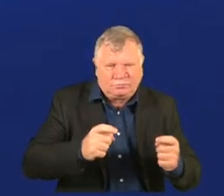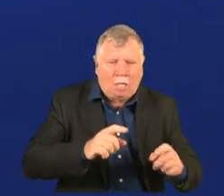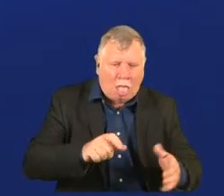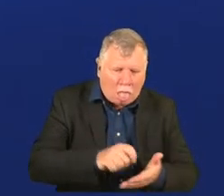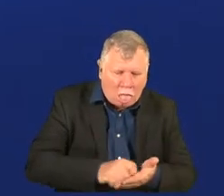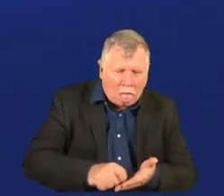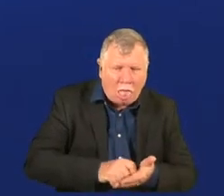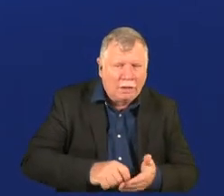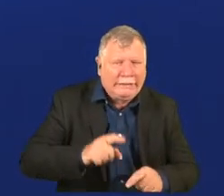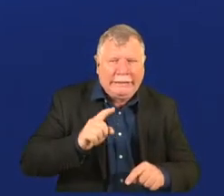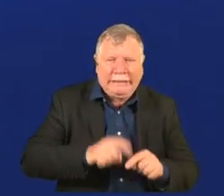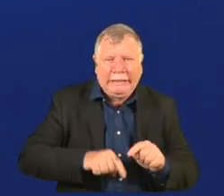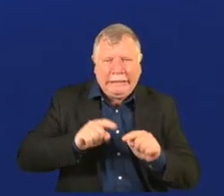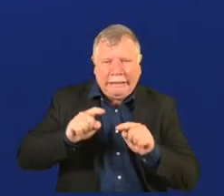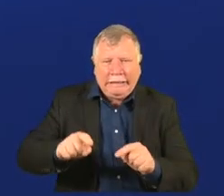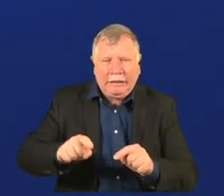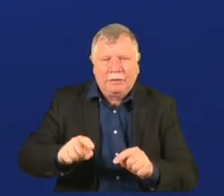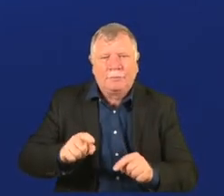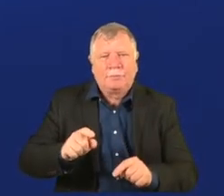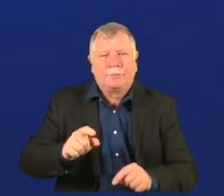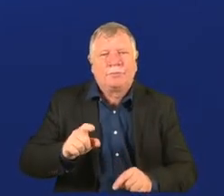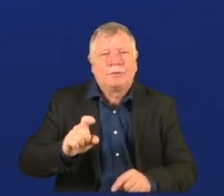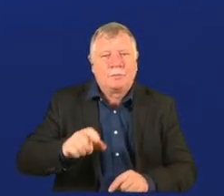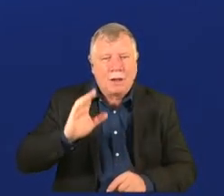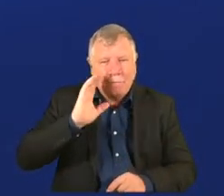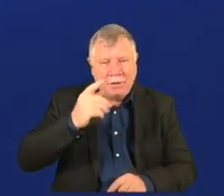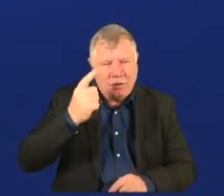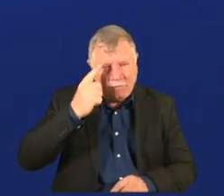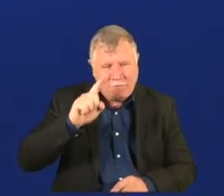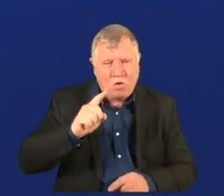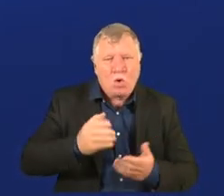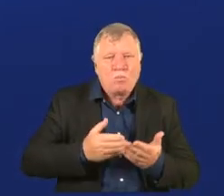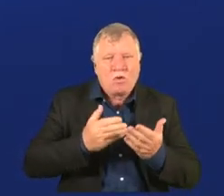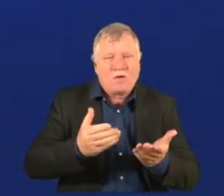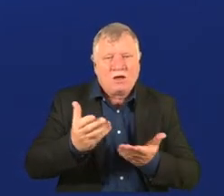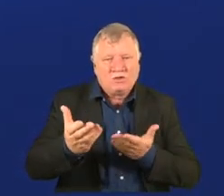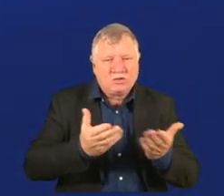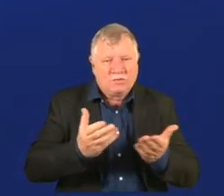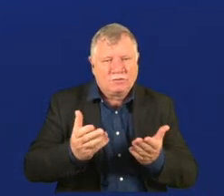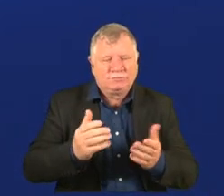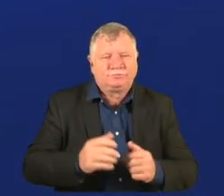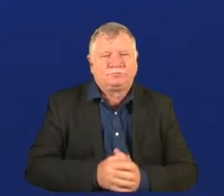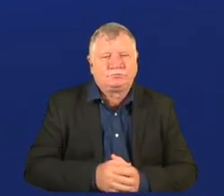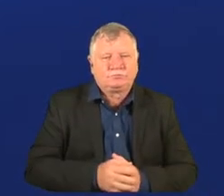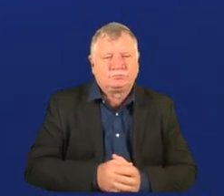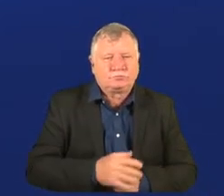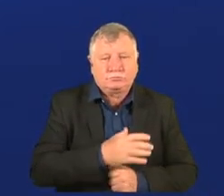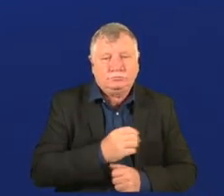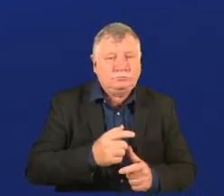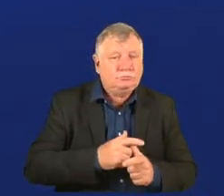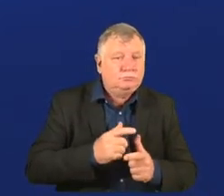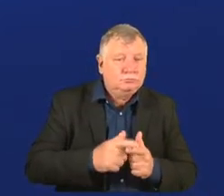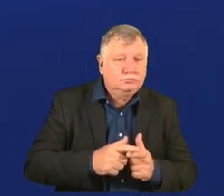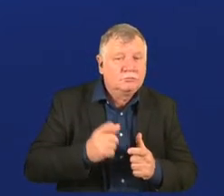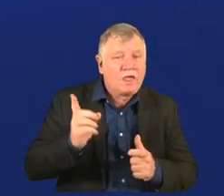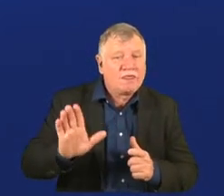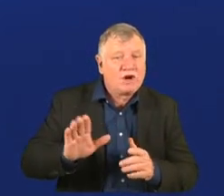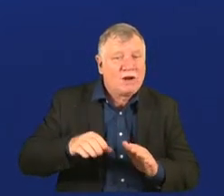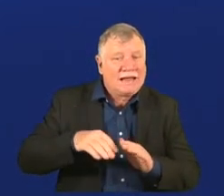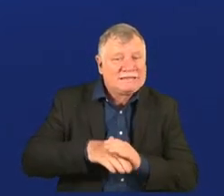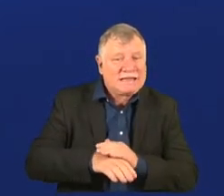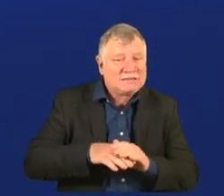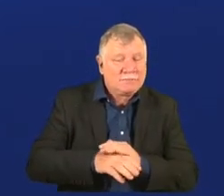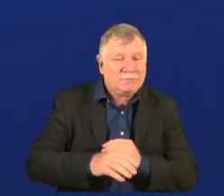that they don't have as much time as might be apparent for them to provide services or manage services? And then their accessibility.